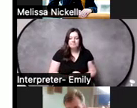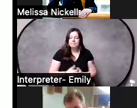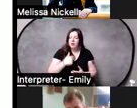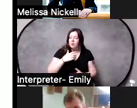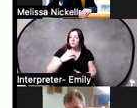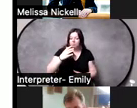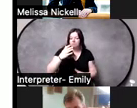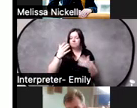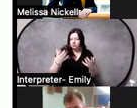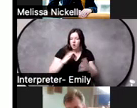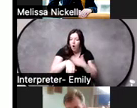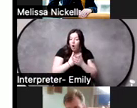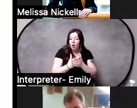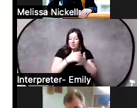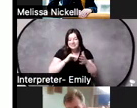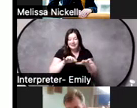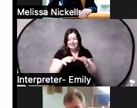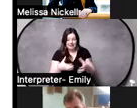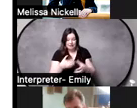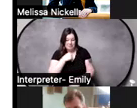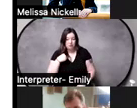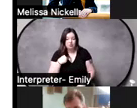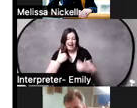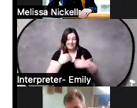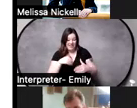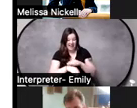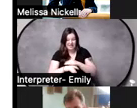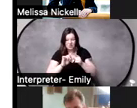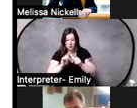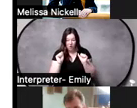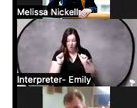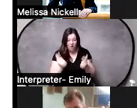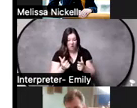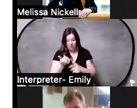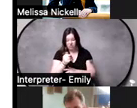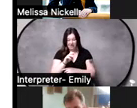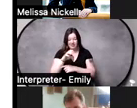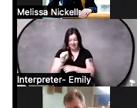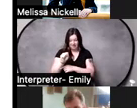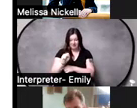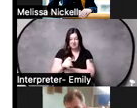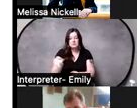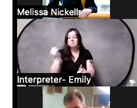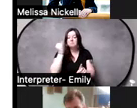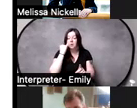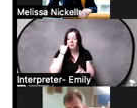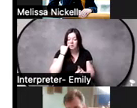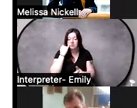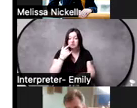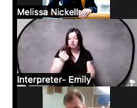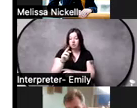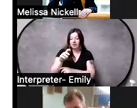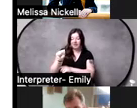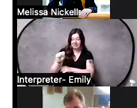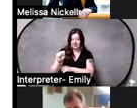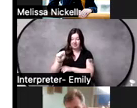grants, unless there's some particular type of conflict. So if a grant comes into my study section from University of Kentucky, I can't be involved with looking at